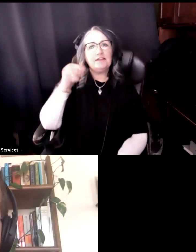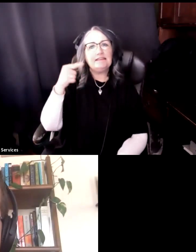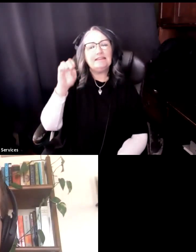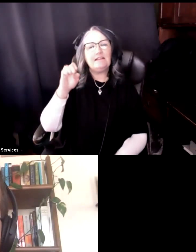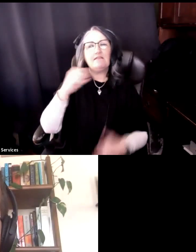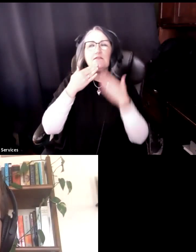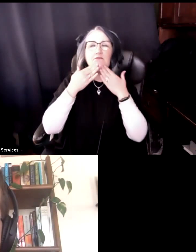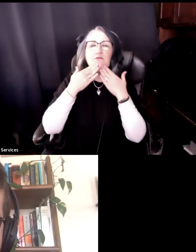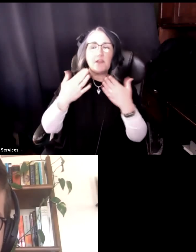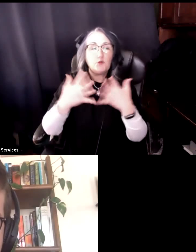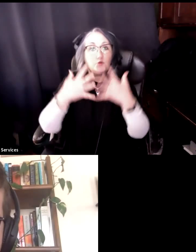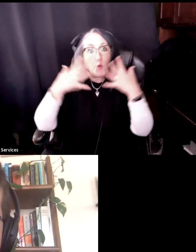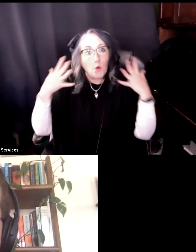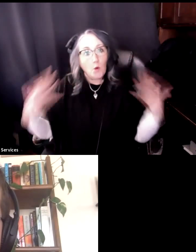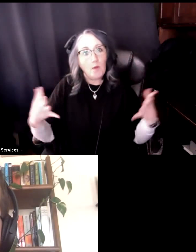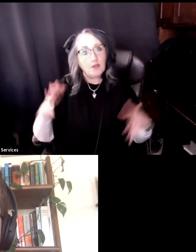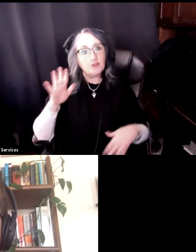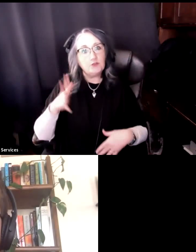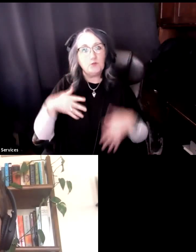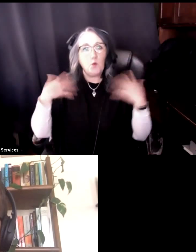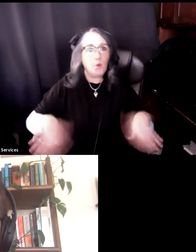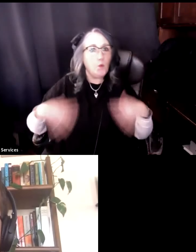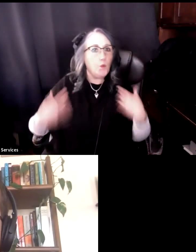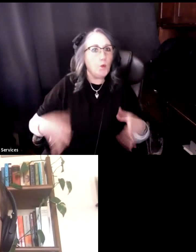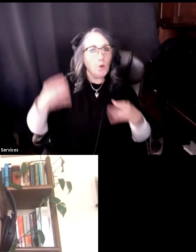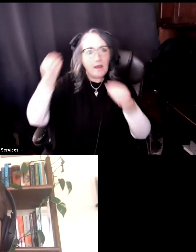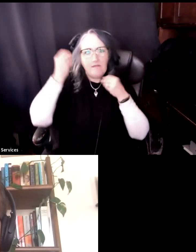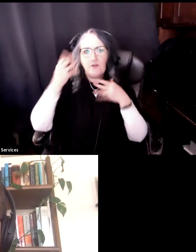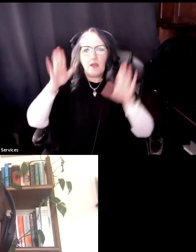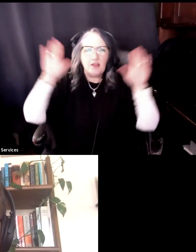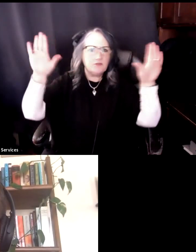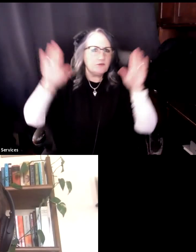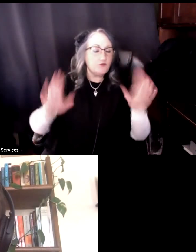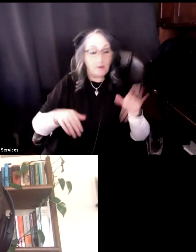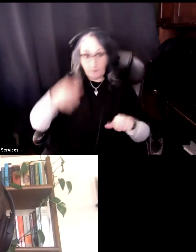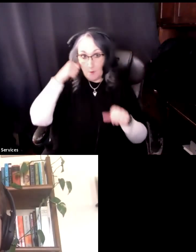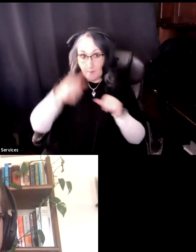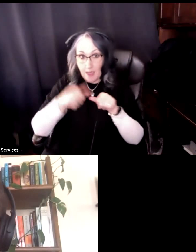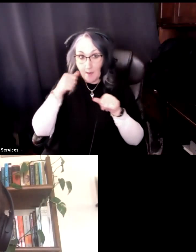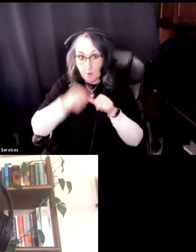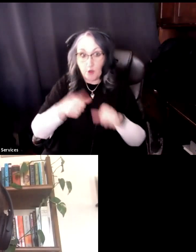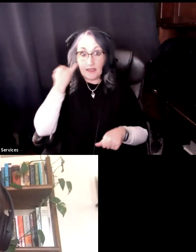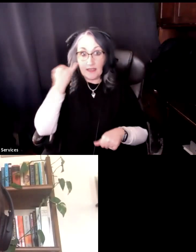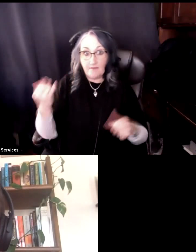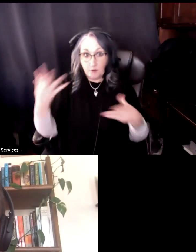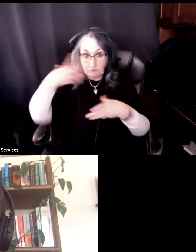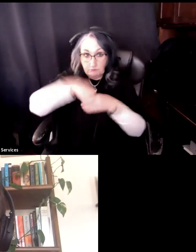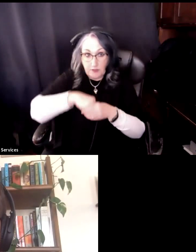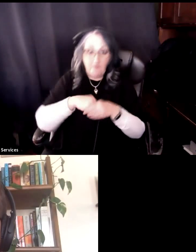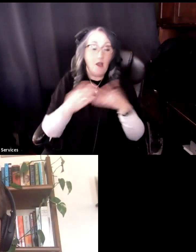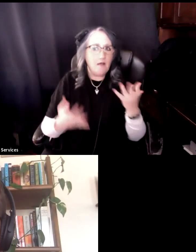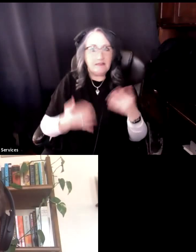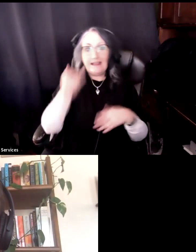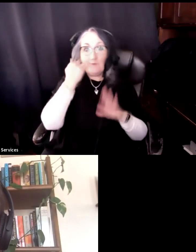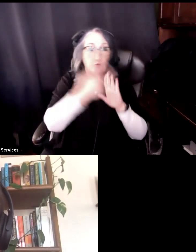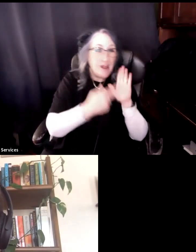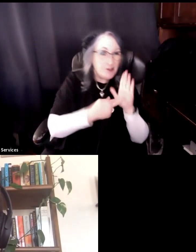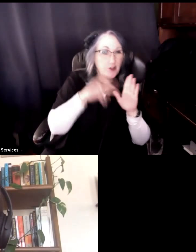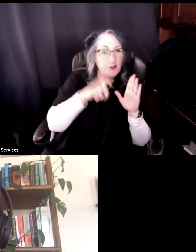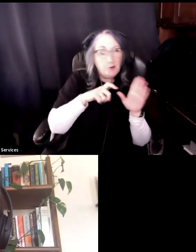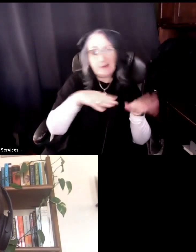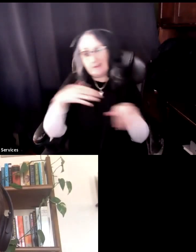incredibly informative presentation. As a reminder, everyone who is on this call, even if you registered and you have to jump off, you will all receive a